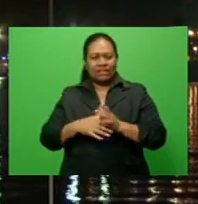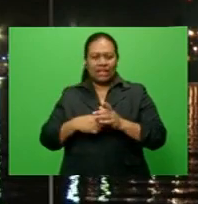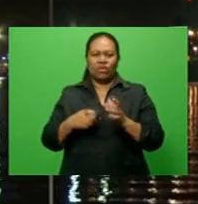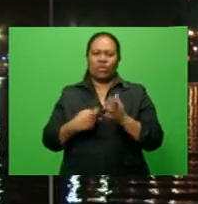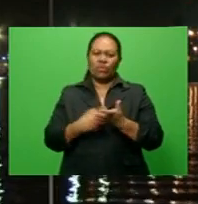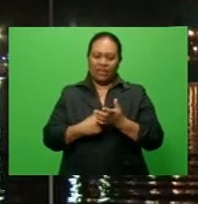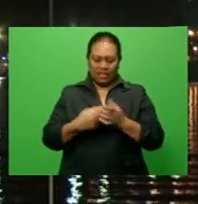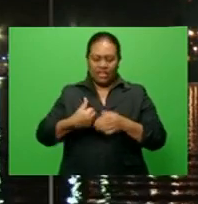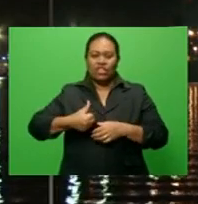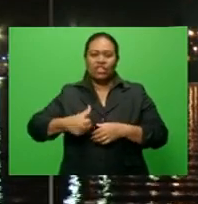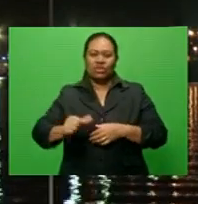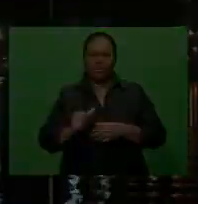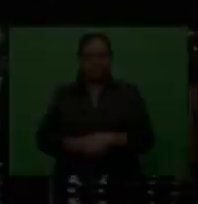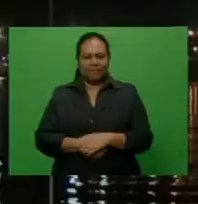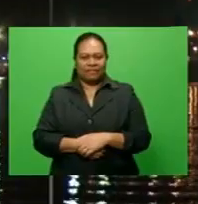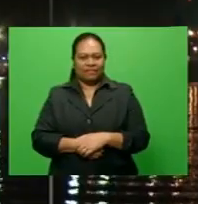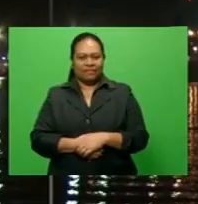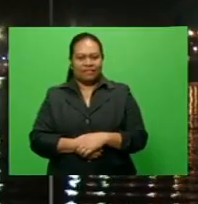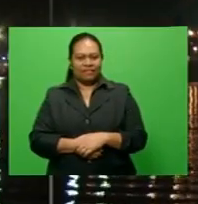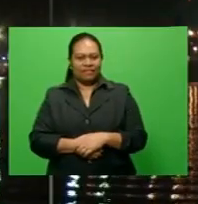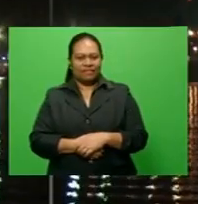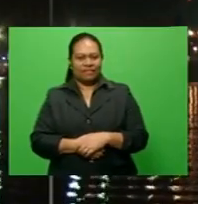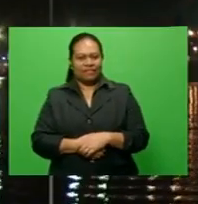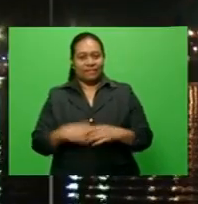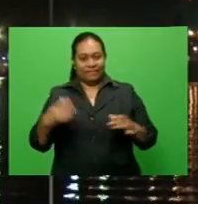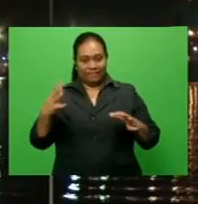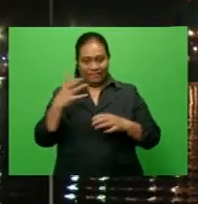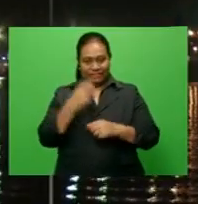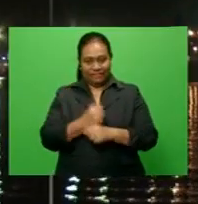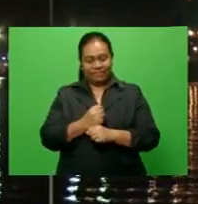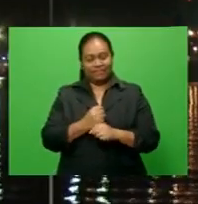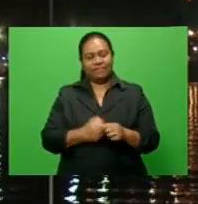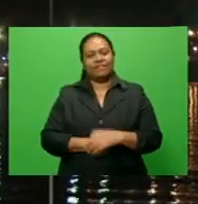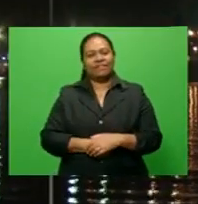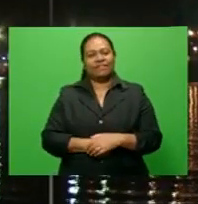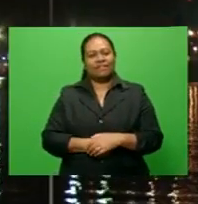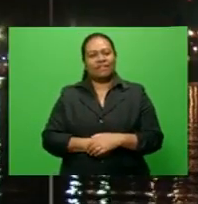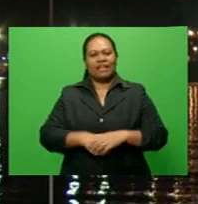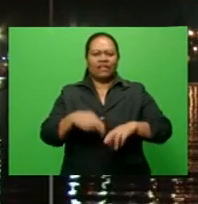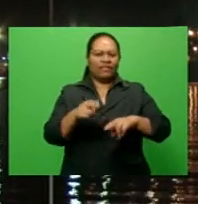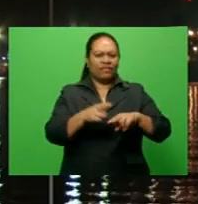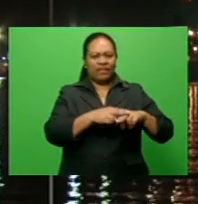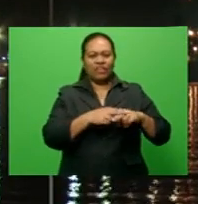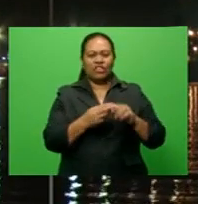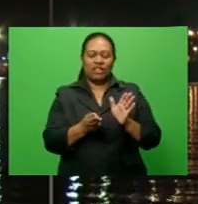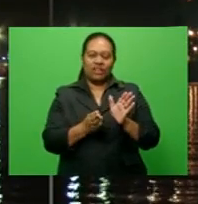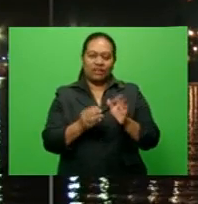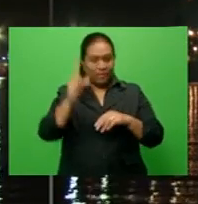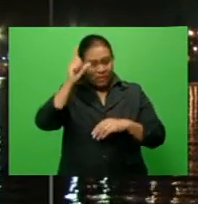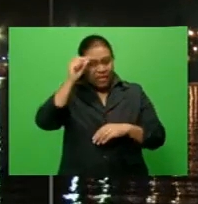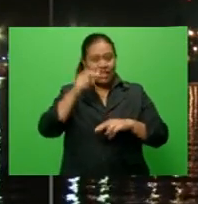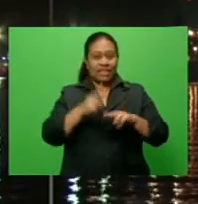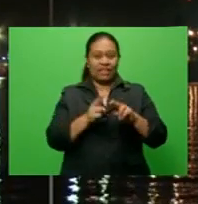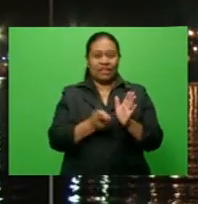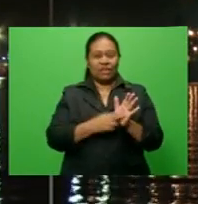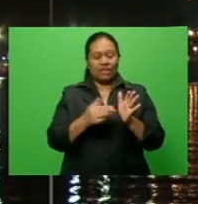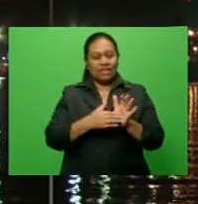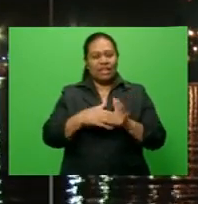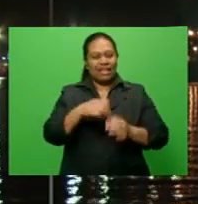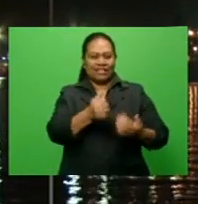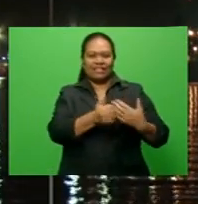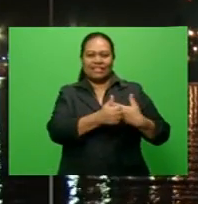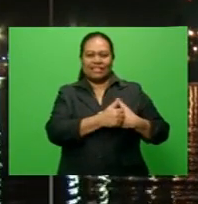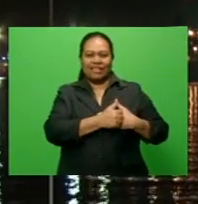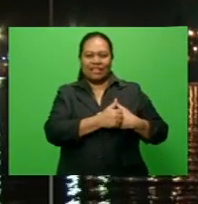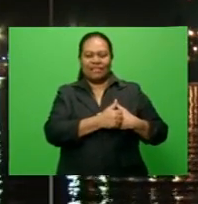also become very popular. Recapping the main stories for tonight, Fijians in New Zealand marked safe from COVID-19.